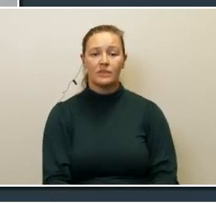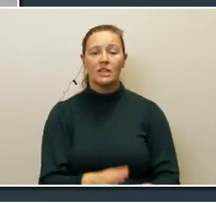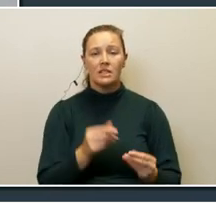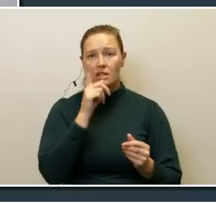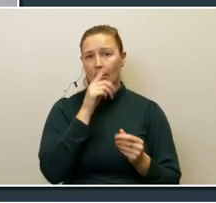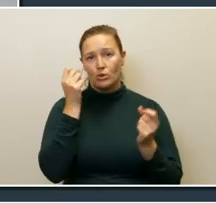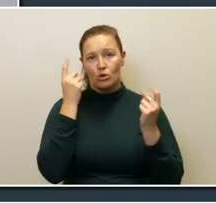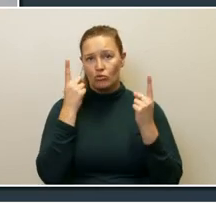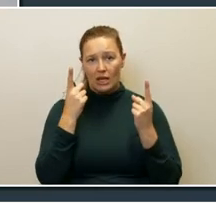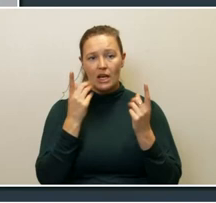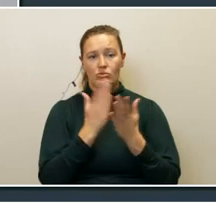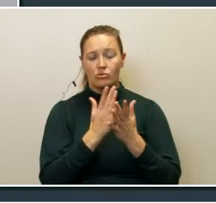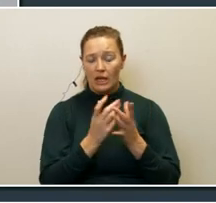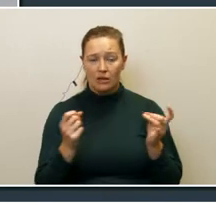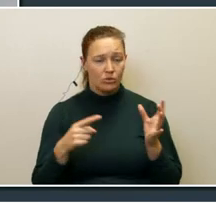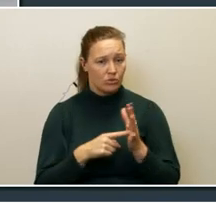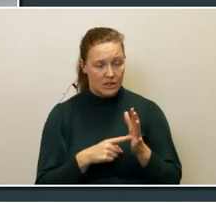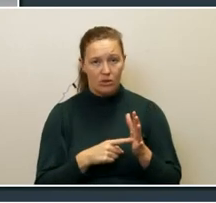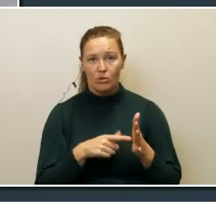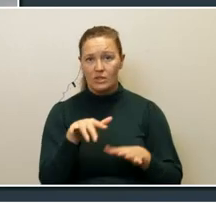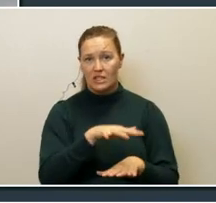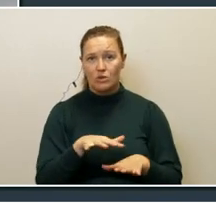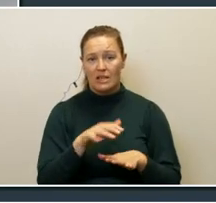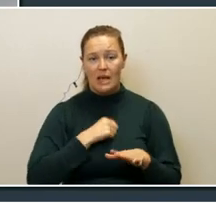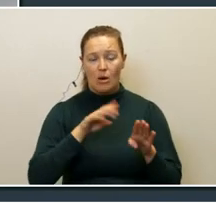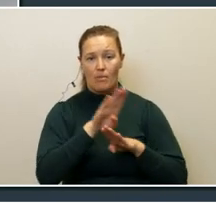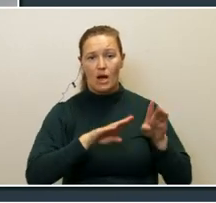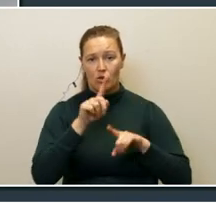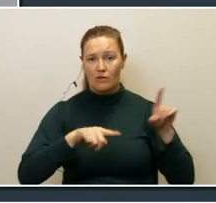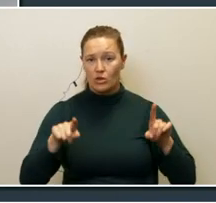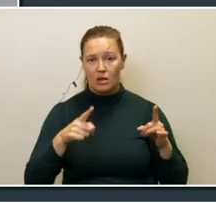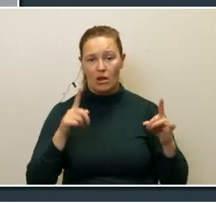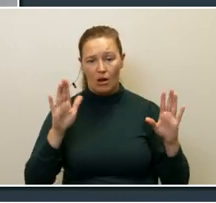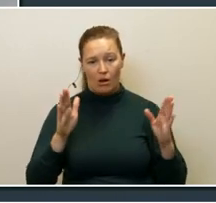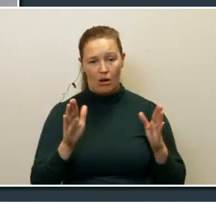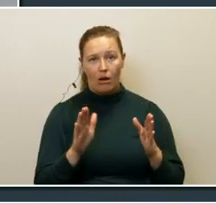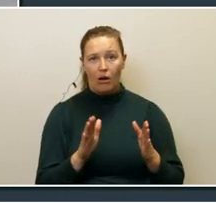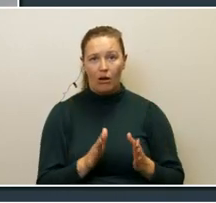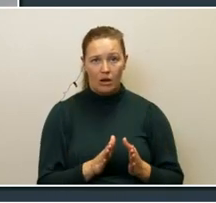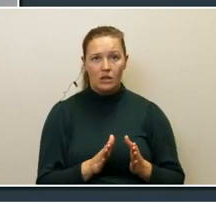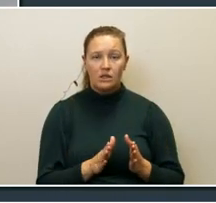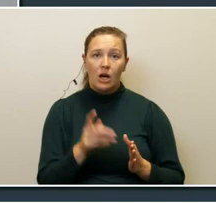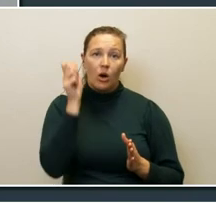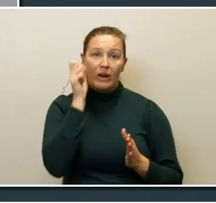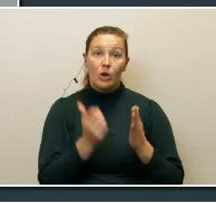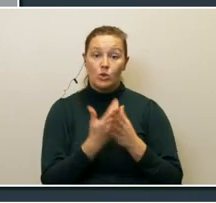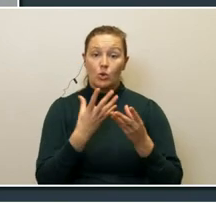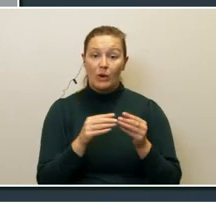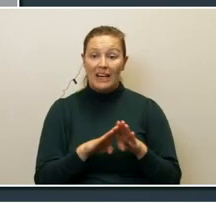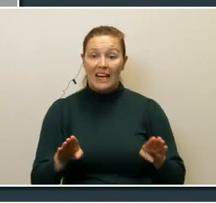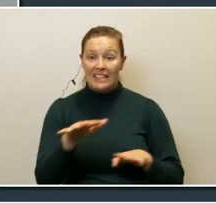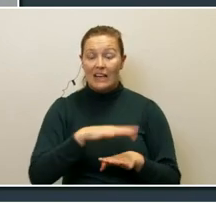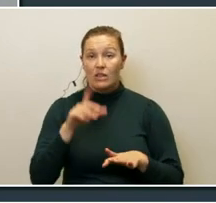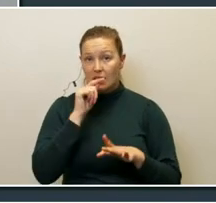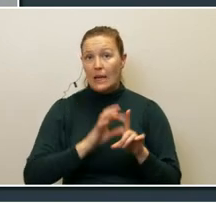the situation is with the loss of our natural biodiversity. We know new wetland areas can be done well.